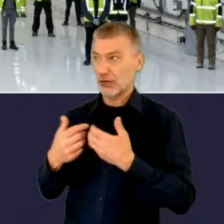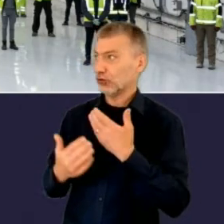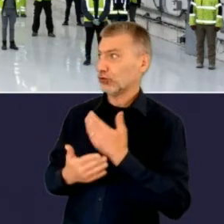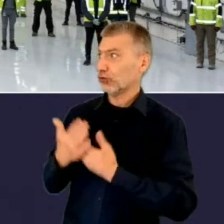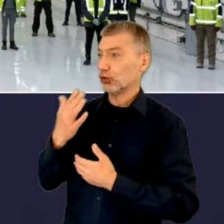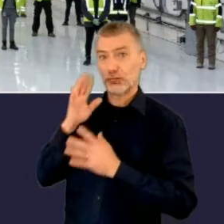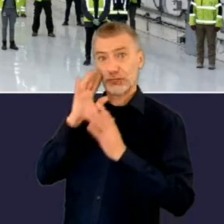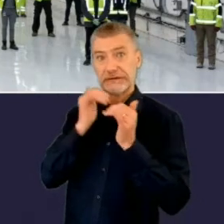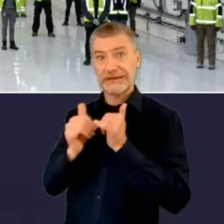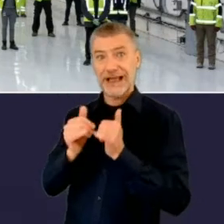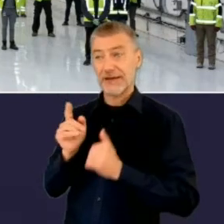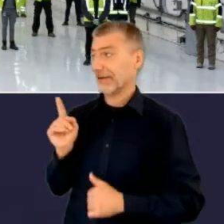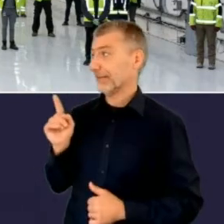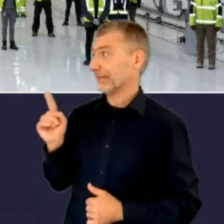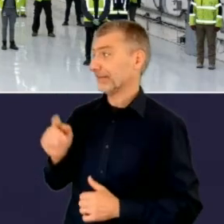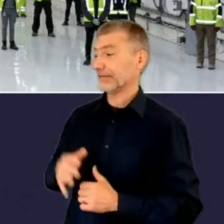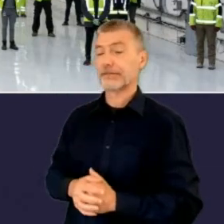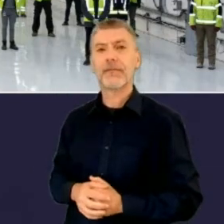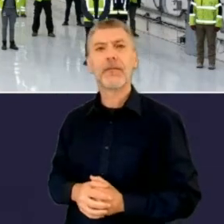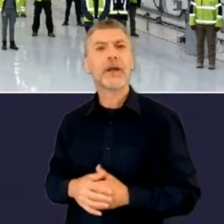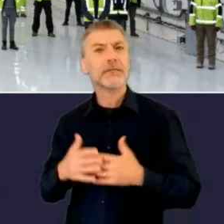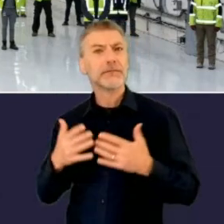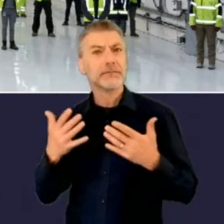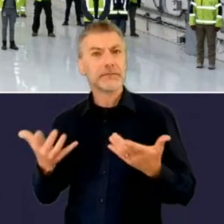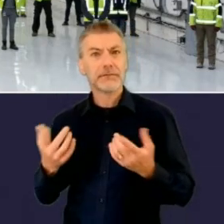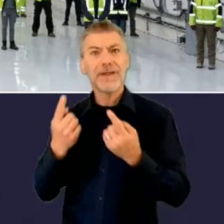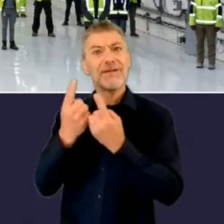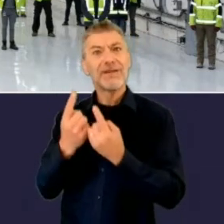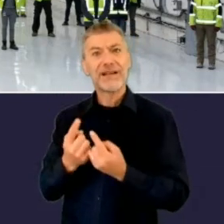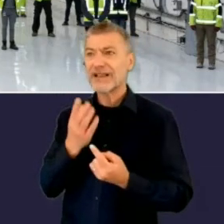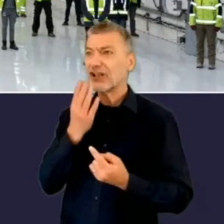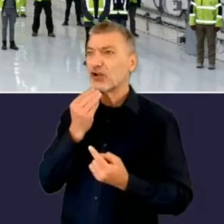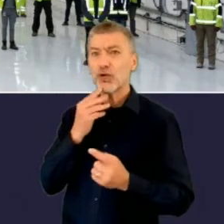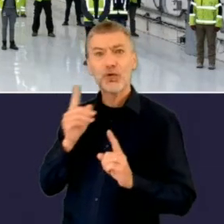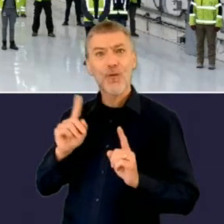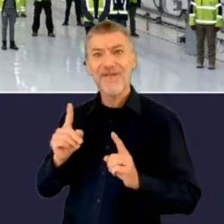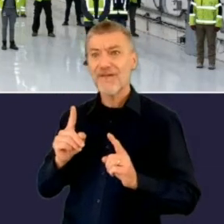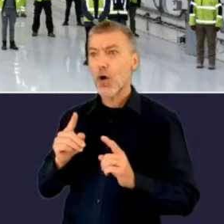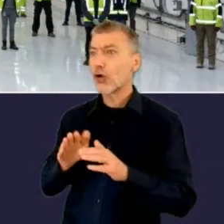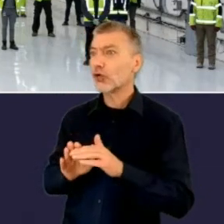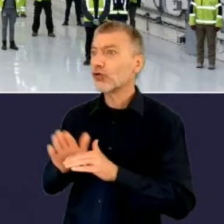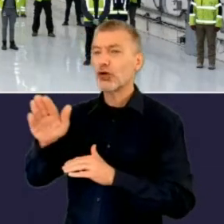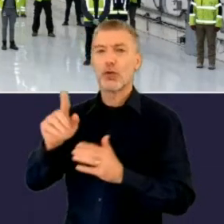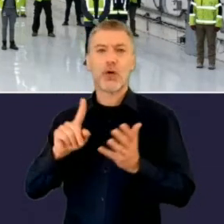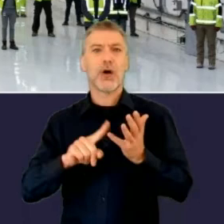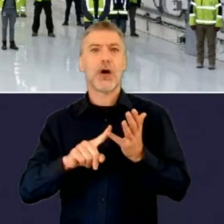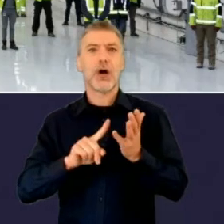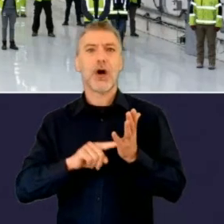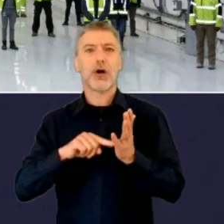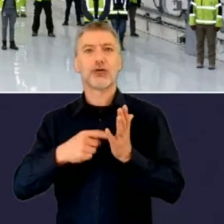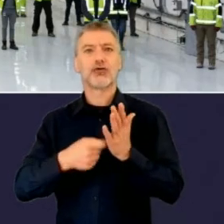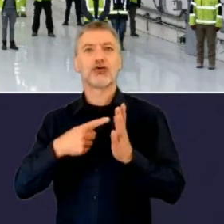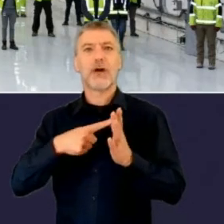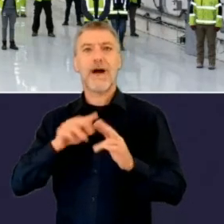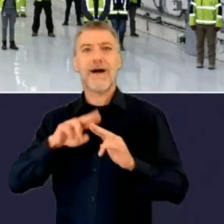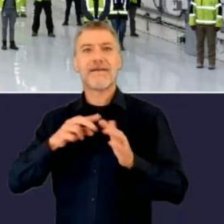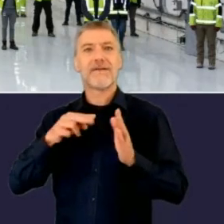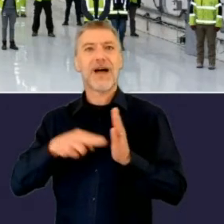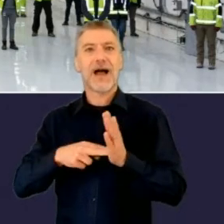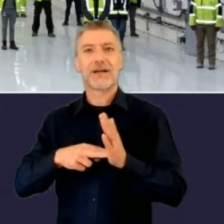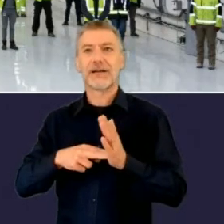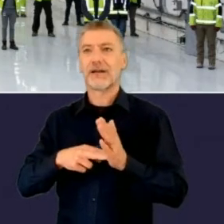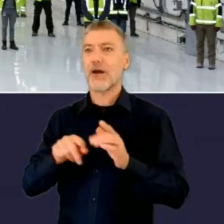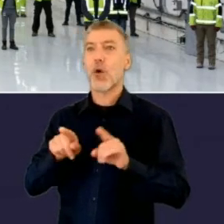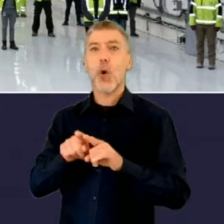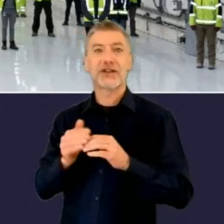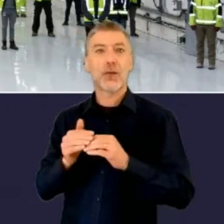video previously touched on, the facility will be used for our UltraFan testing, as well as other future engines like our Advanced 2, Advanced